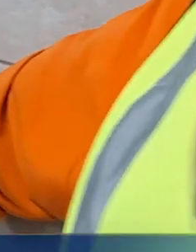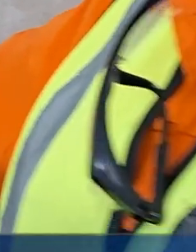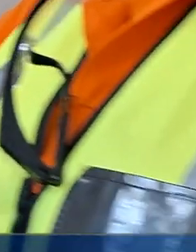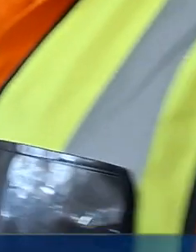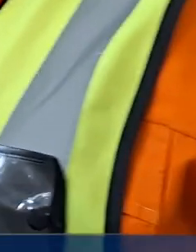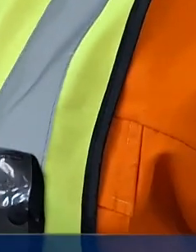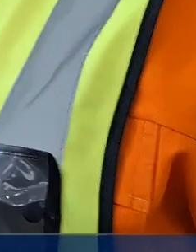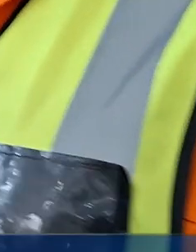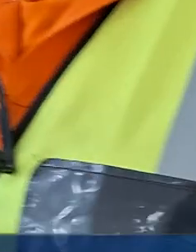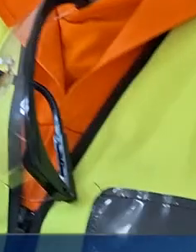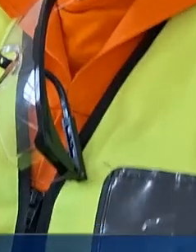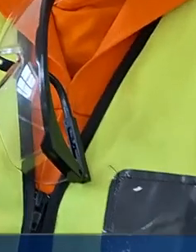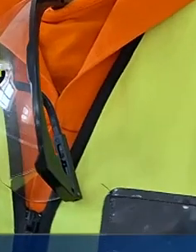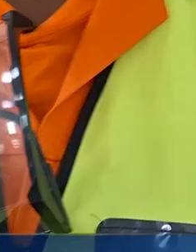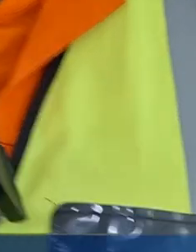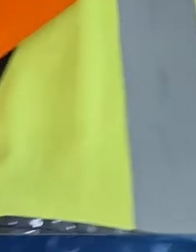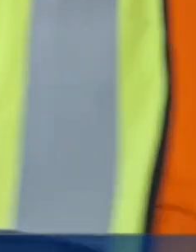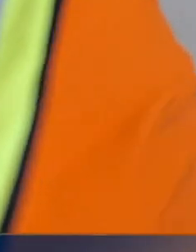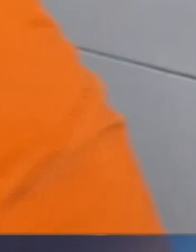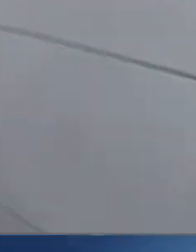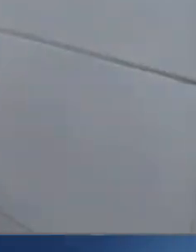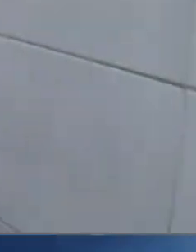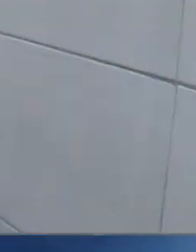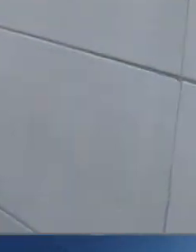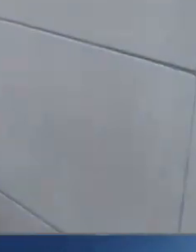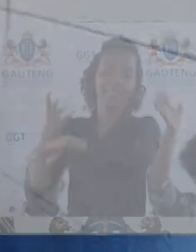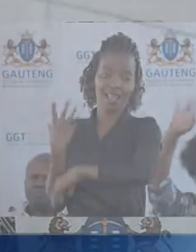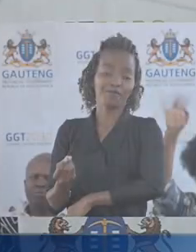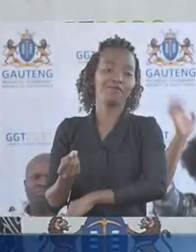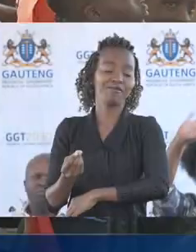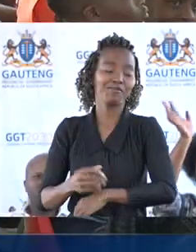fence, because we've got cameras in this particular school.